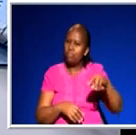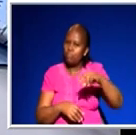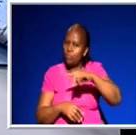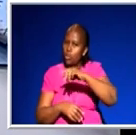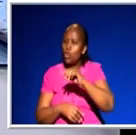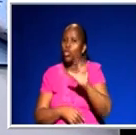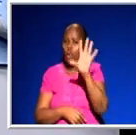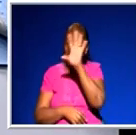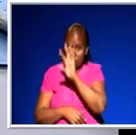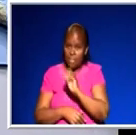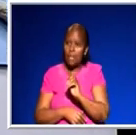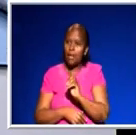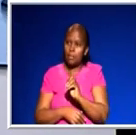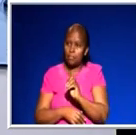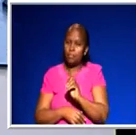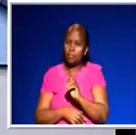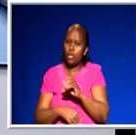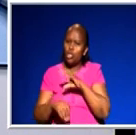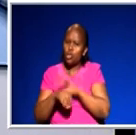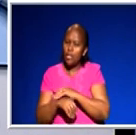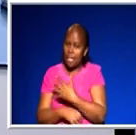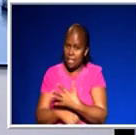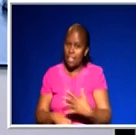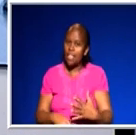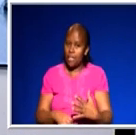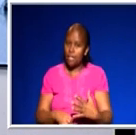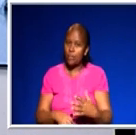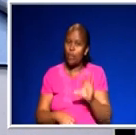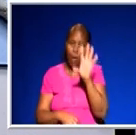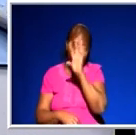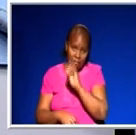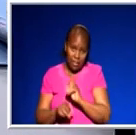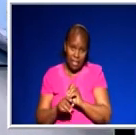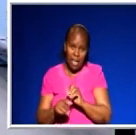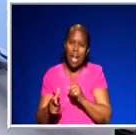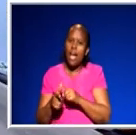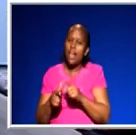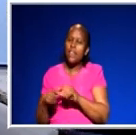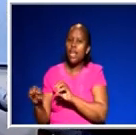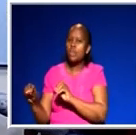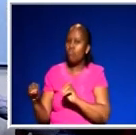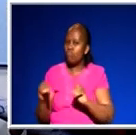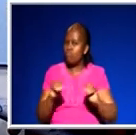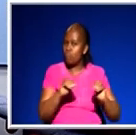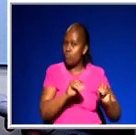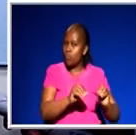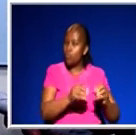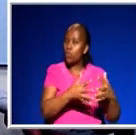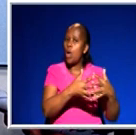Africa to acquire some goods from Africa. They cross